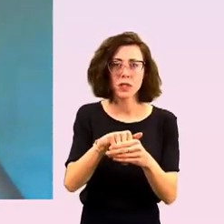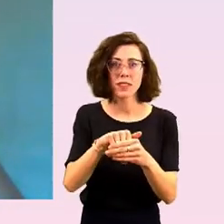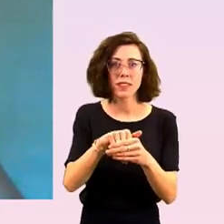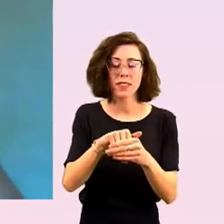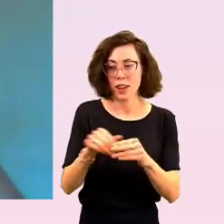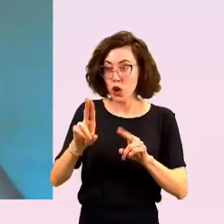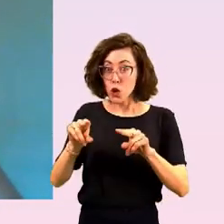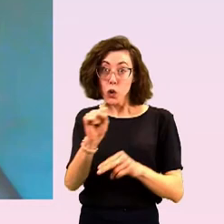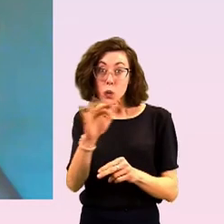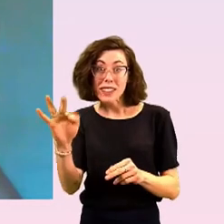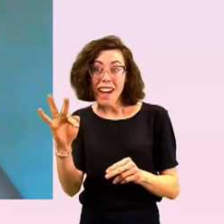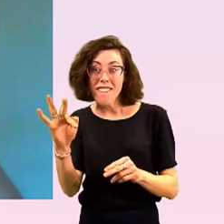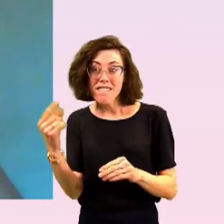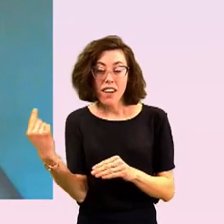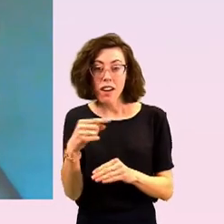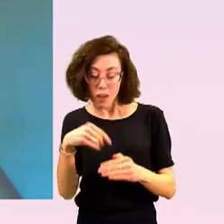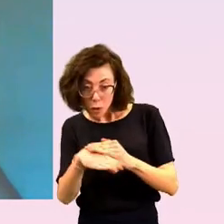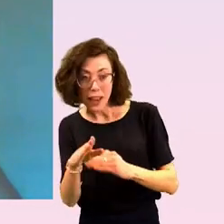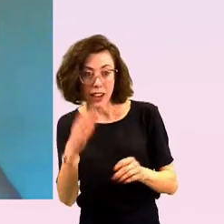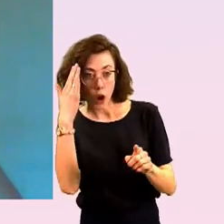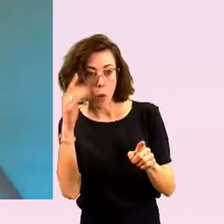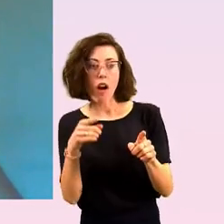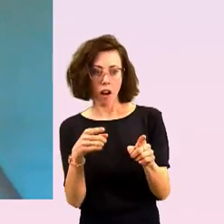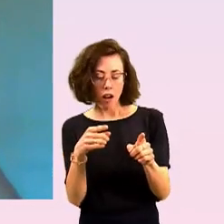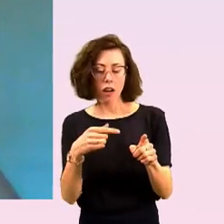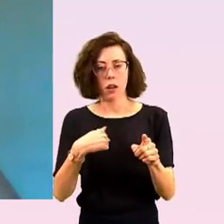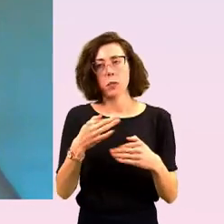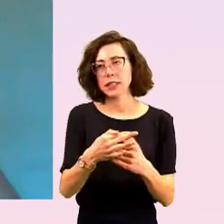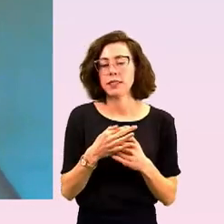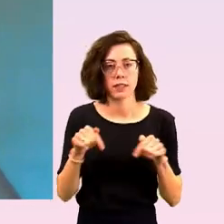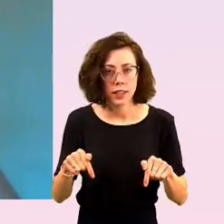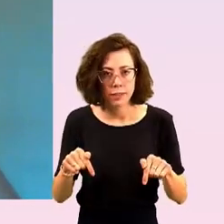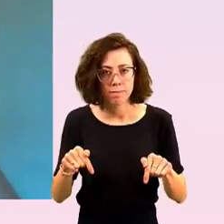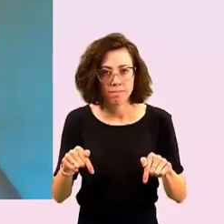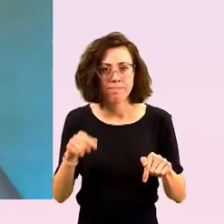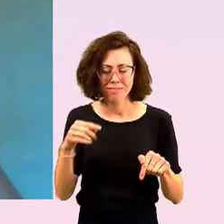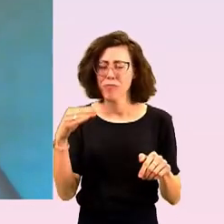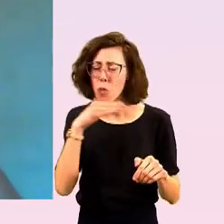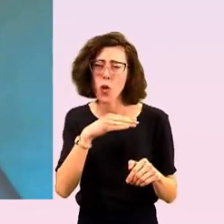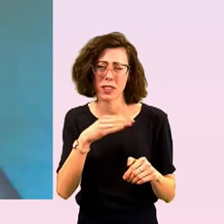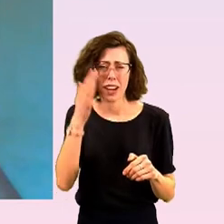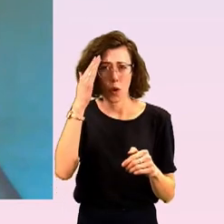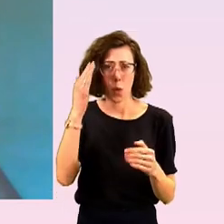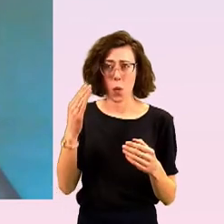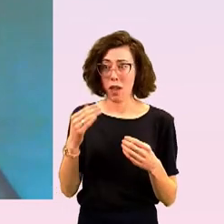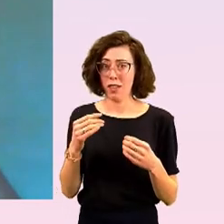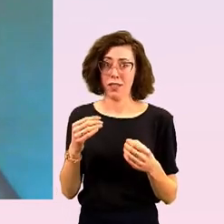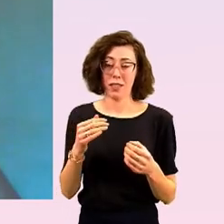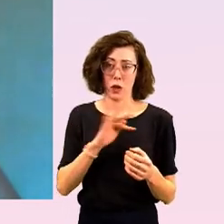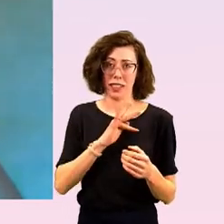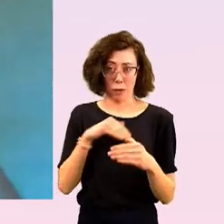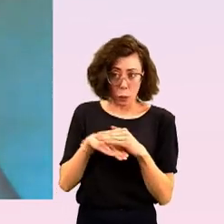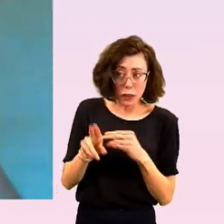members come in and know that they're safe there. And I think that is a huge role as someone, you come into a new position or a new company and you're